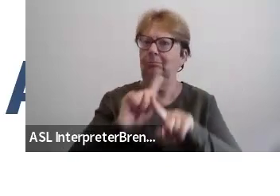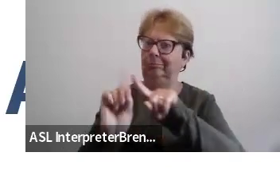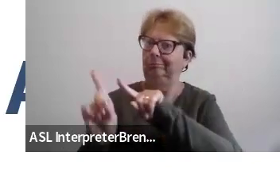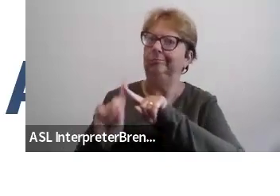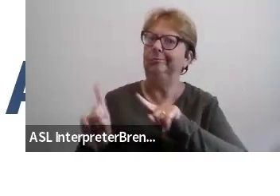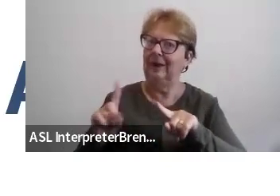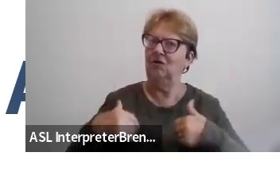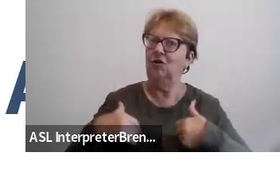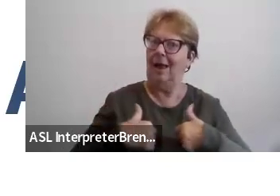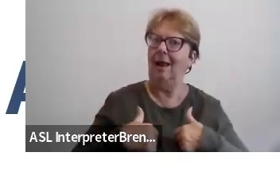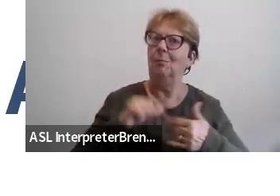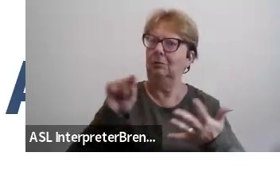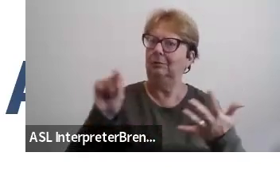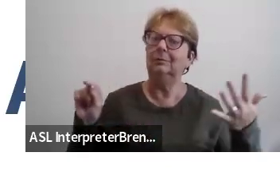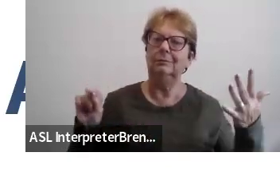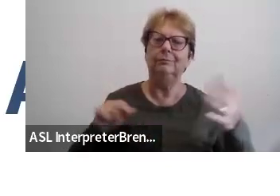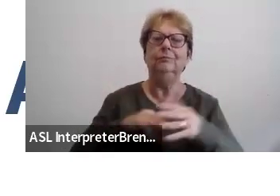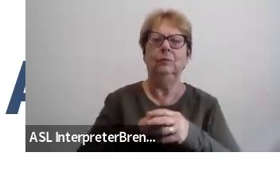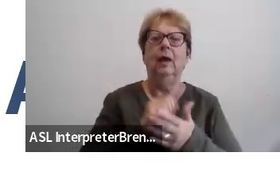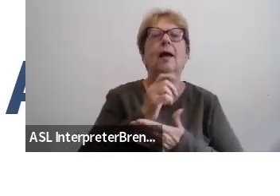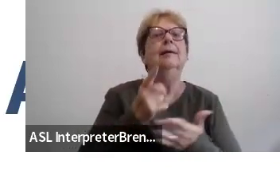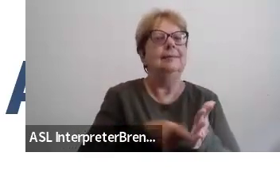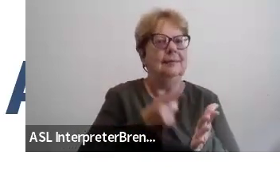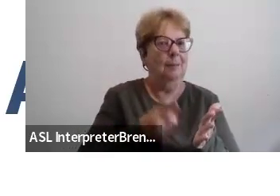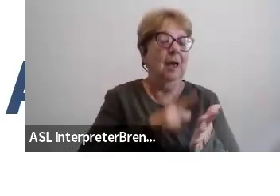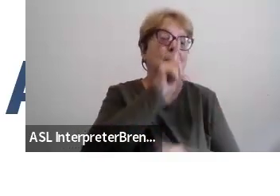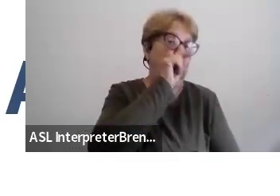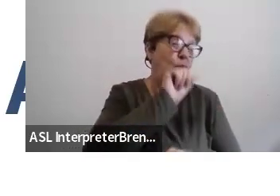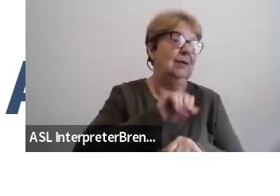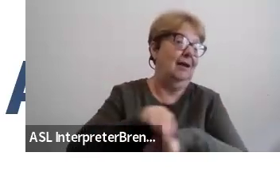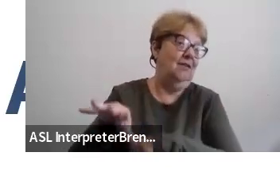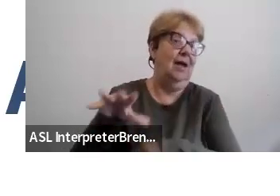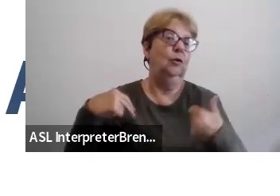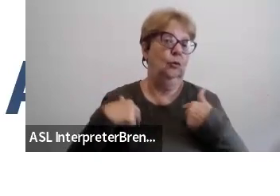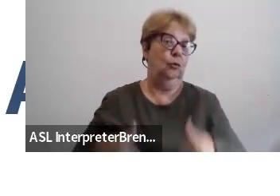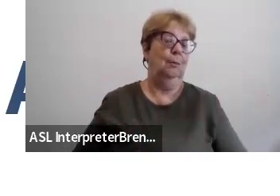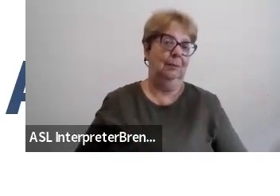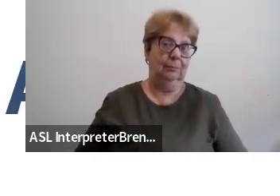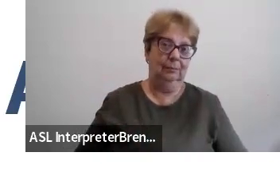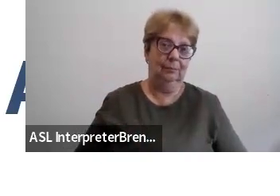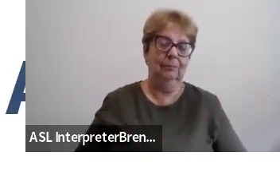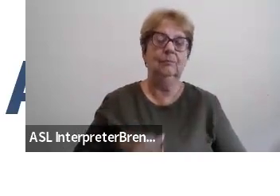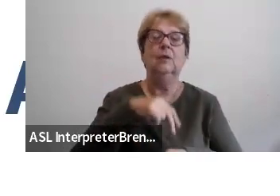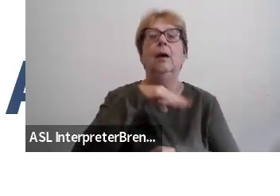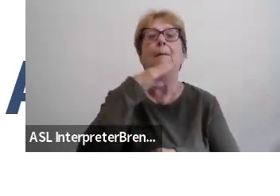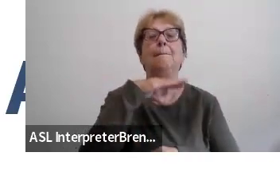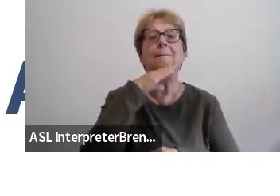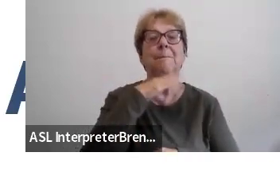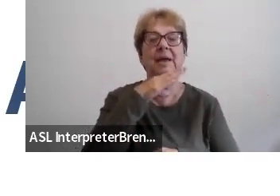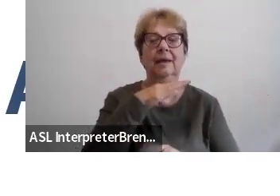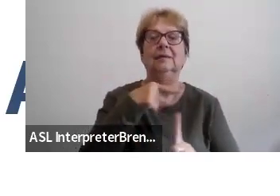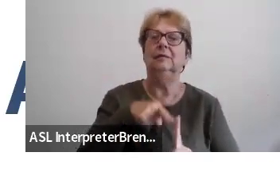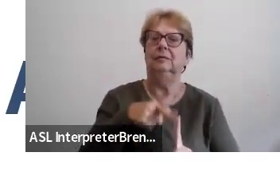of different animals. And sometimes birds can infect humans. Pigs are